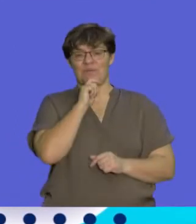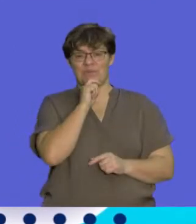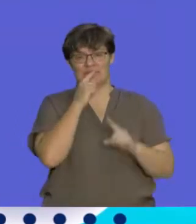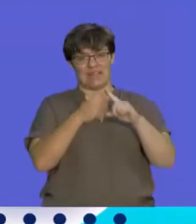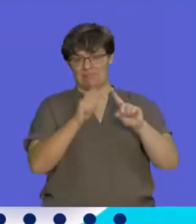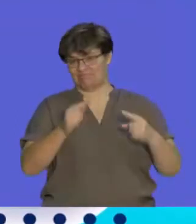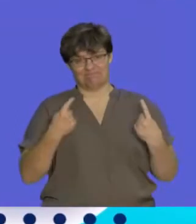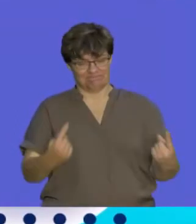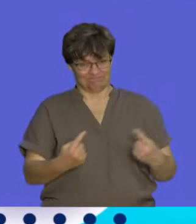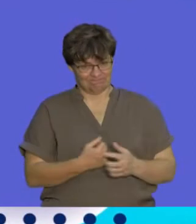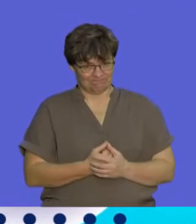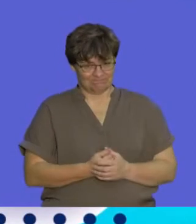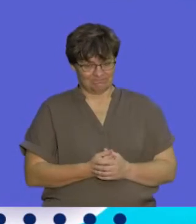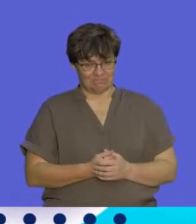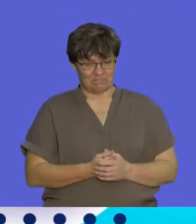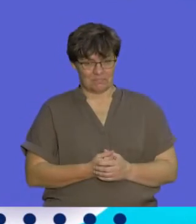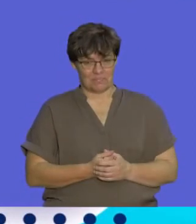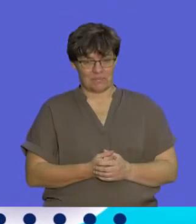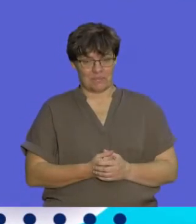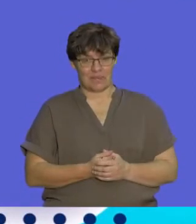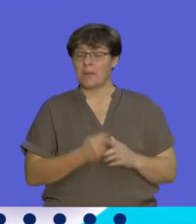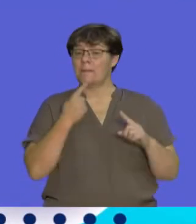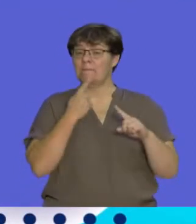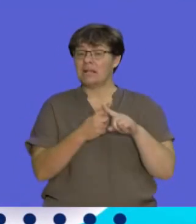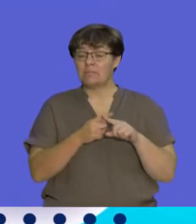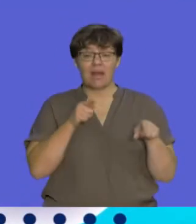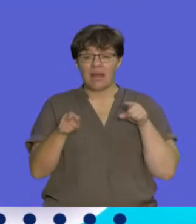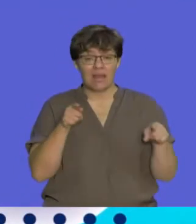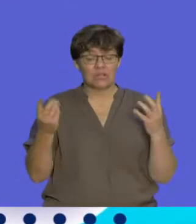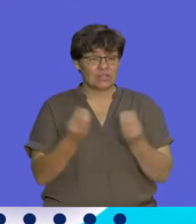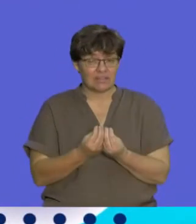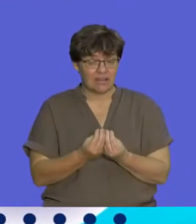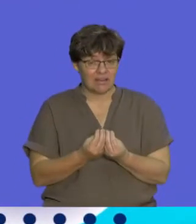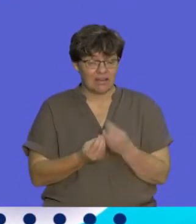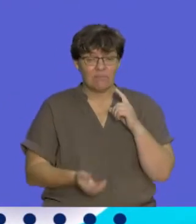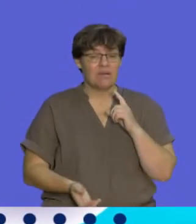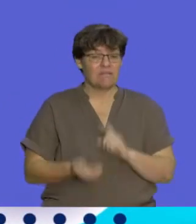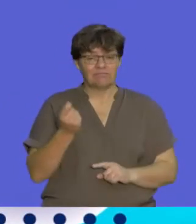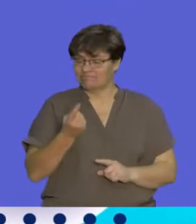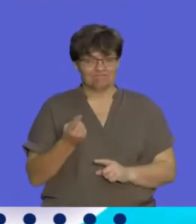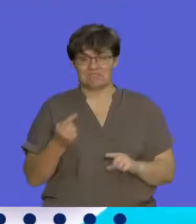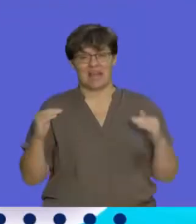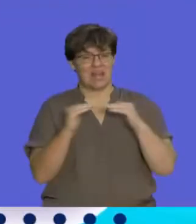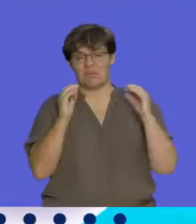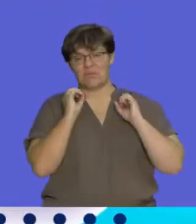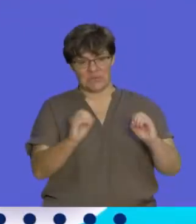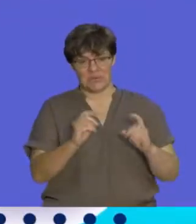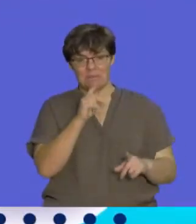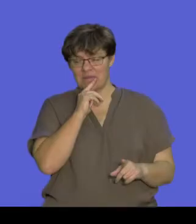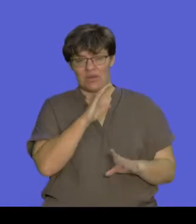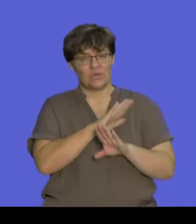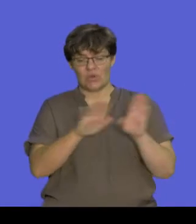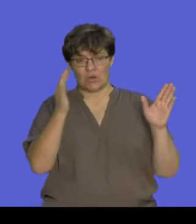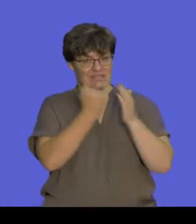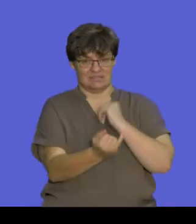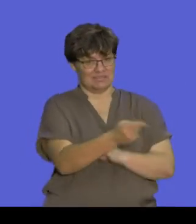multiplication formula. In fact, if we multiply the two things together, we find they're not equal, then they're not independent.